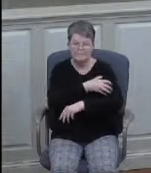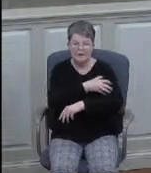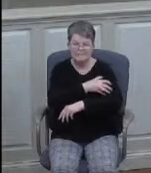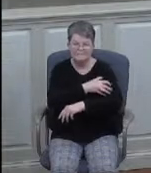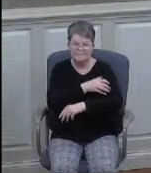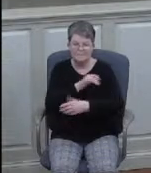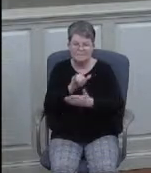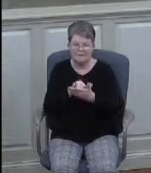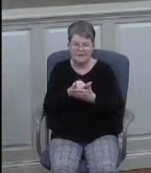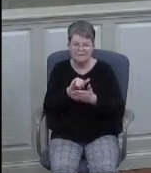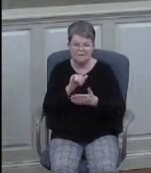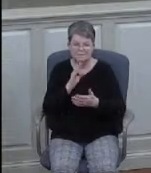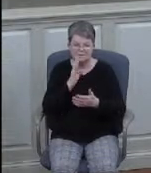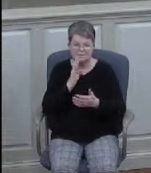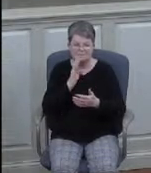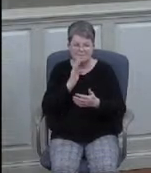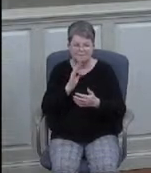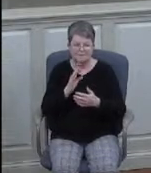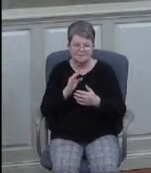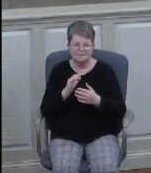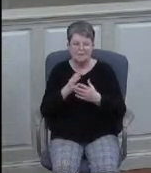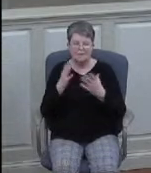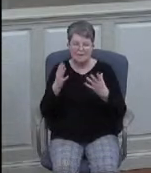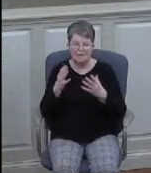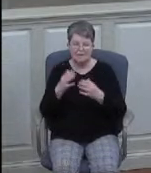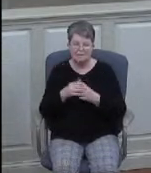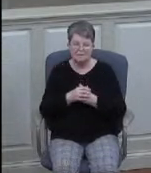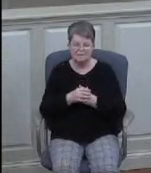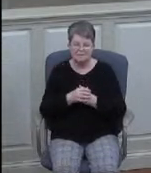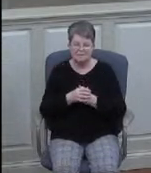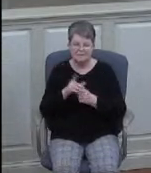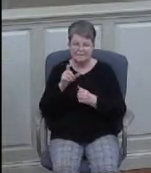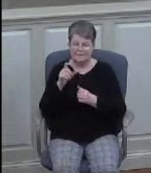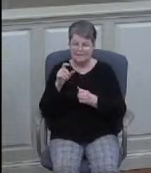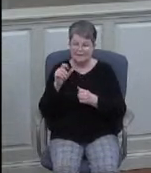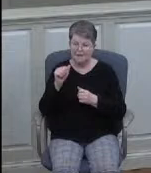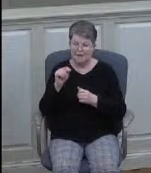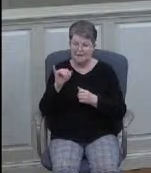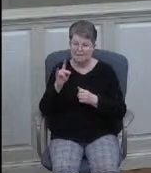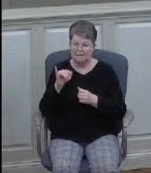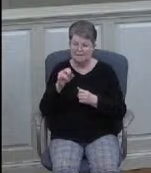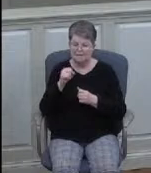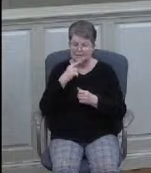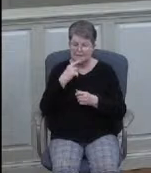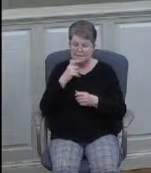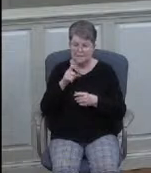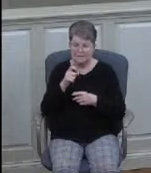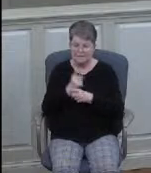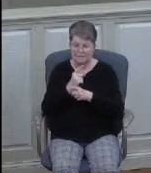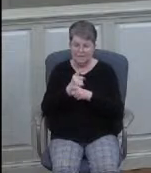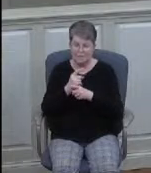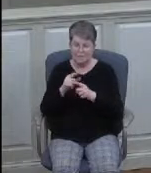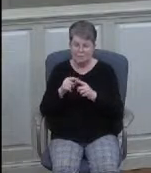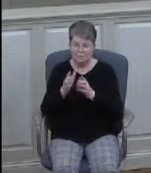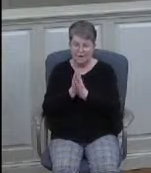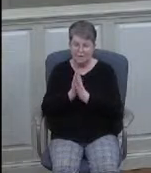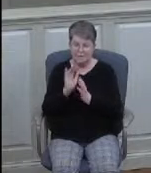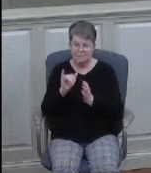That speaks, that says something. Would it be appropriate to ask that coordinating